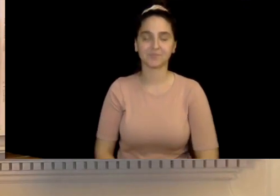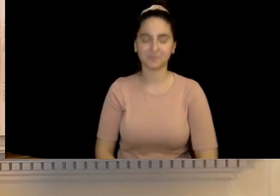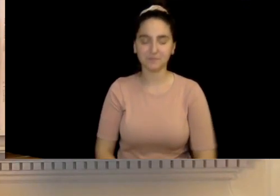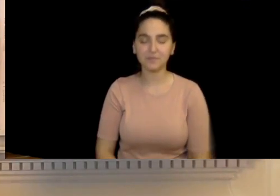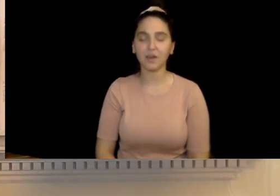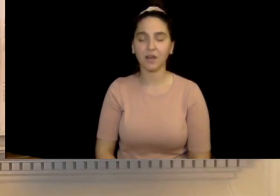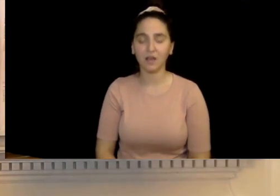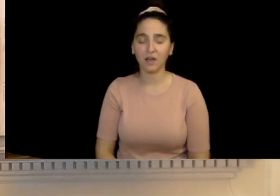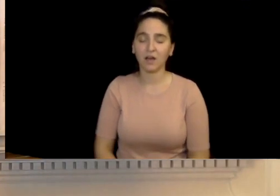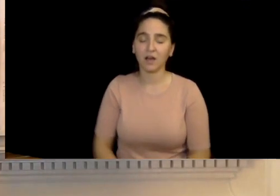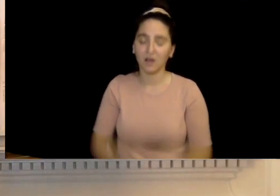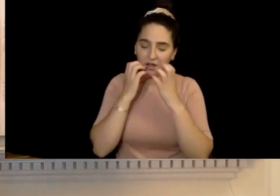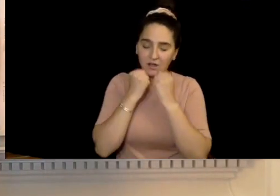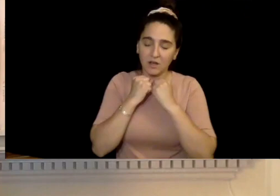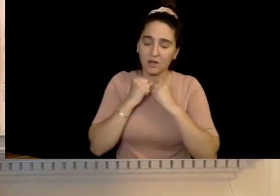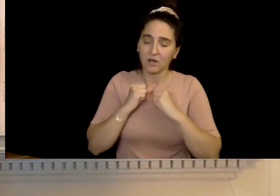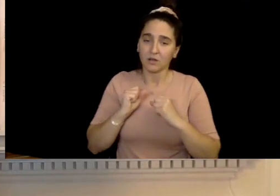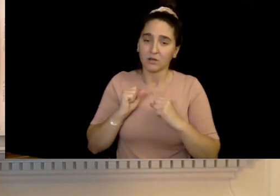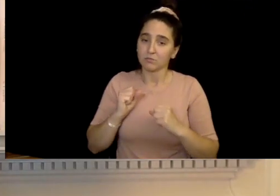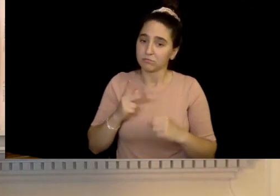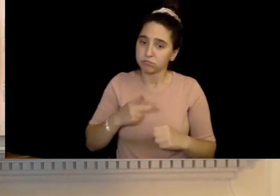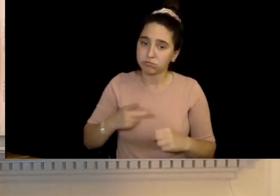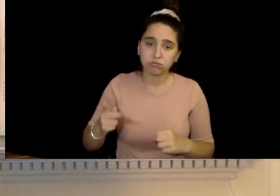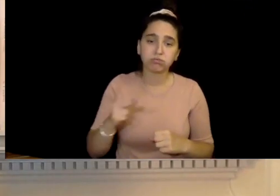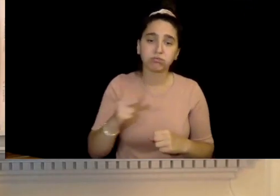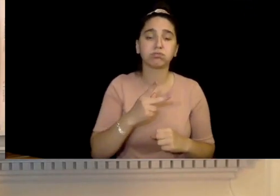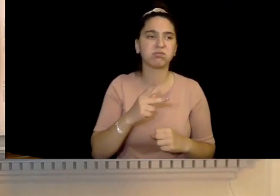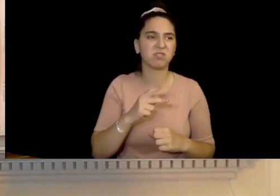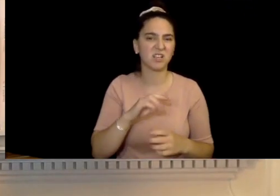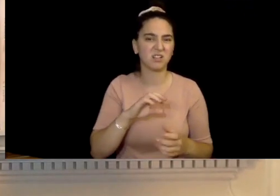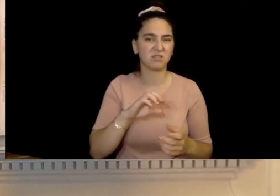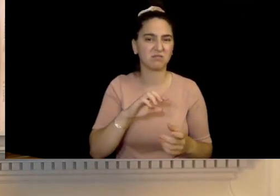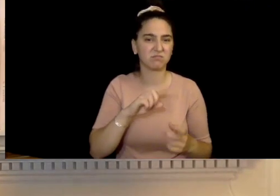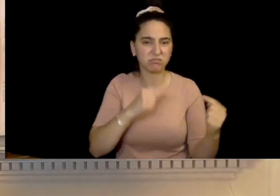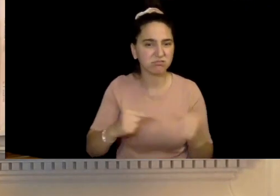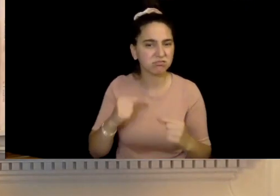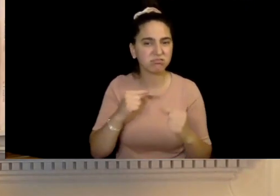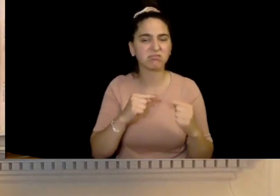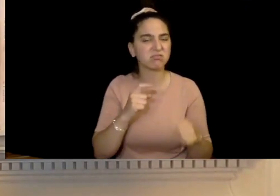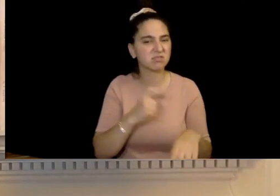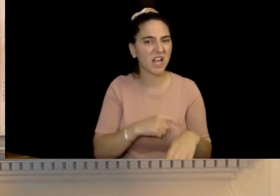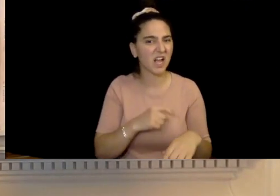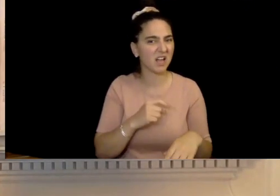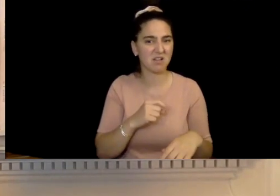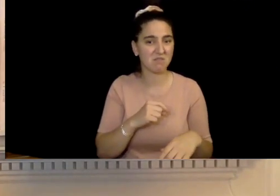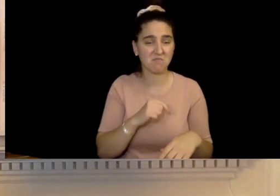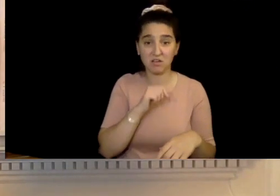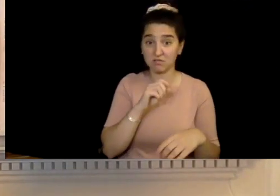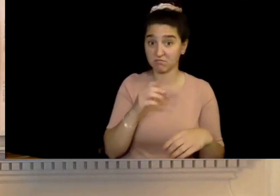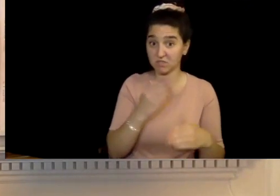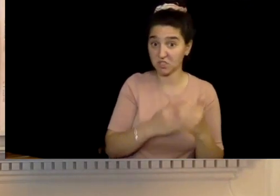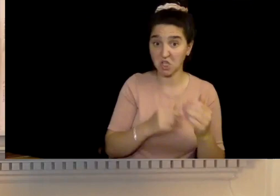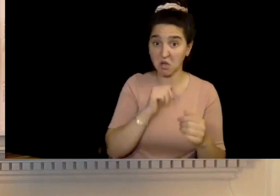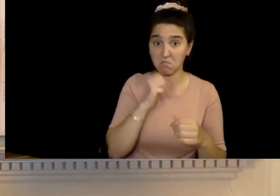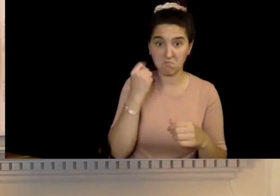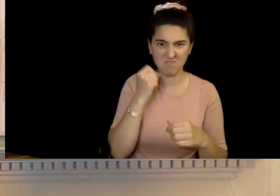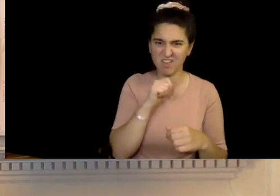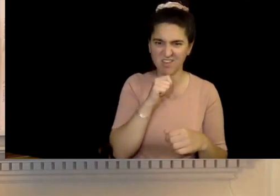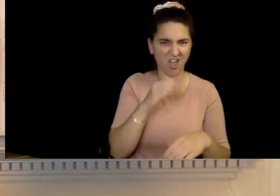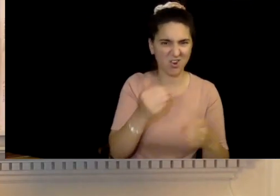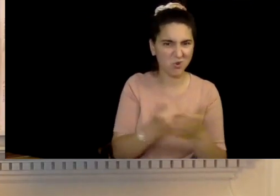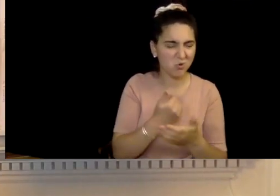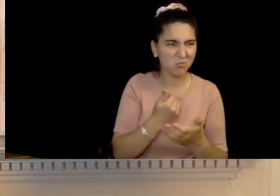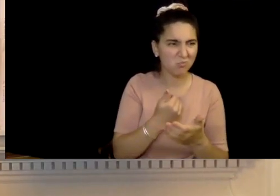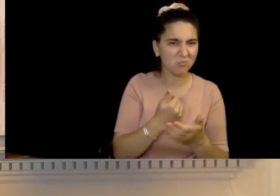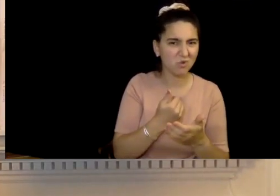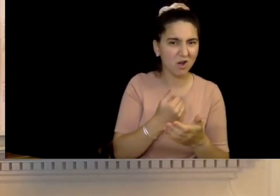Beloved, we are in tumultuous times. For some of us, this is nothing new. Bigotry, business as usual.